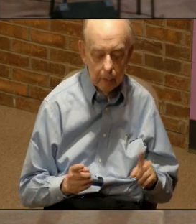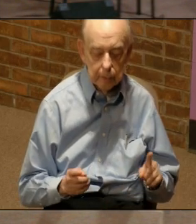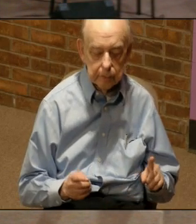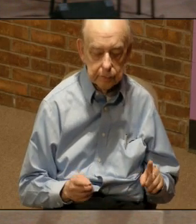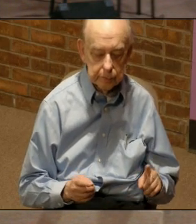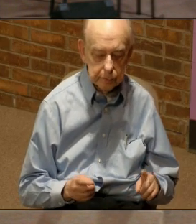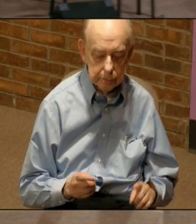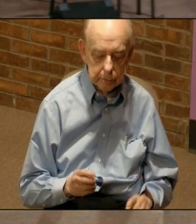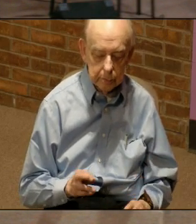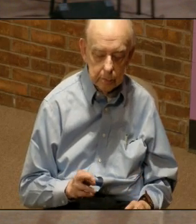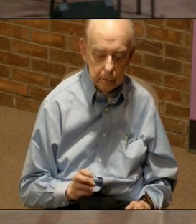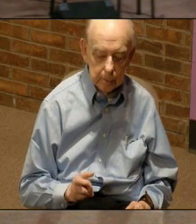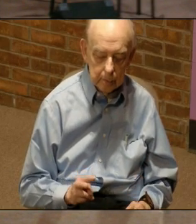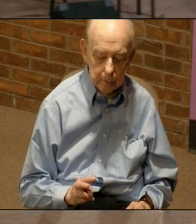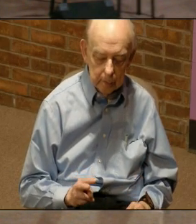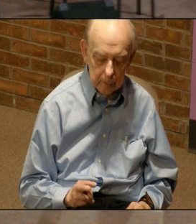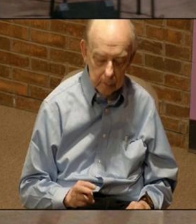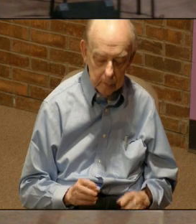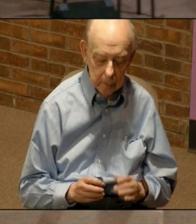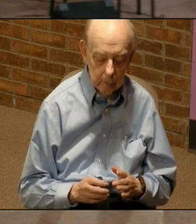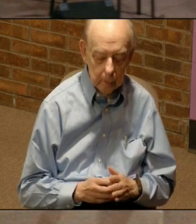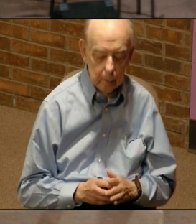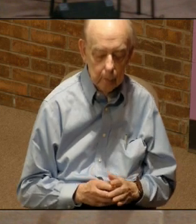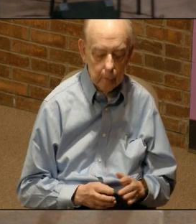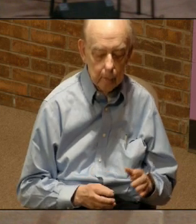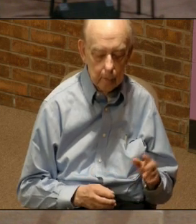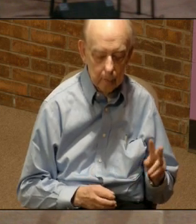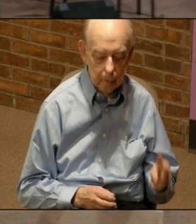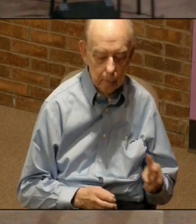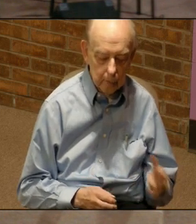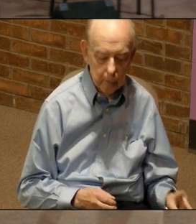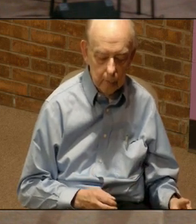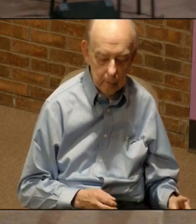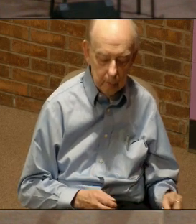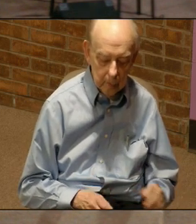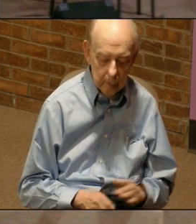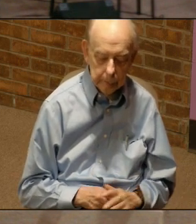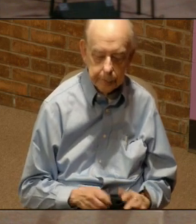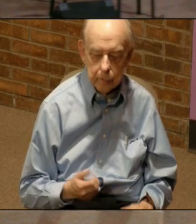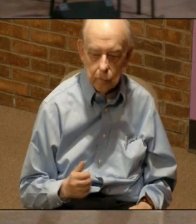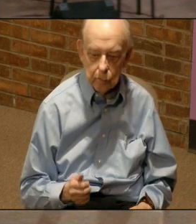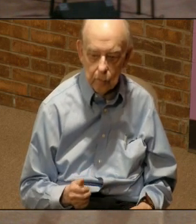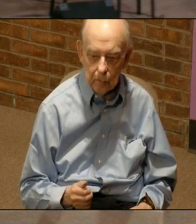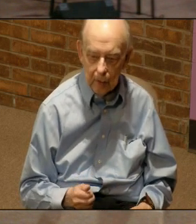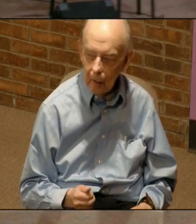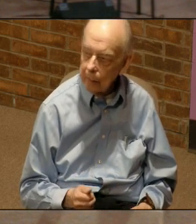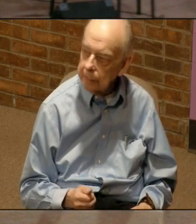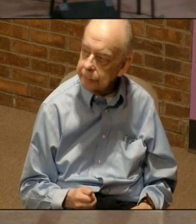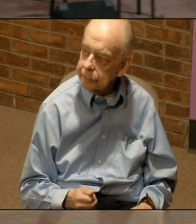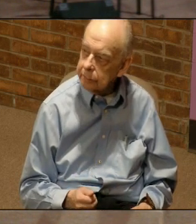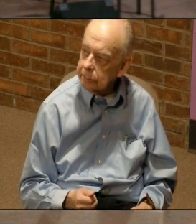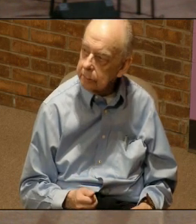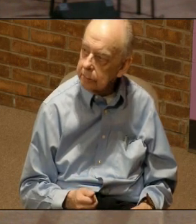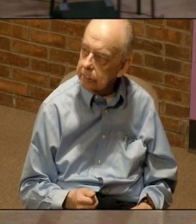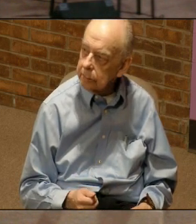But in Revelation chapter 22 and verse number 10,